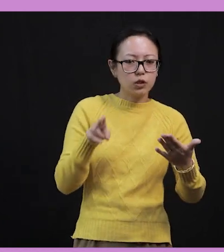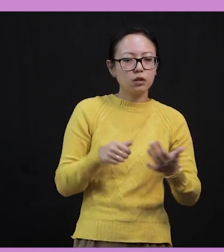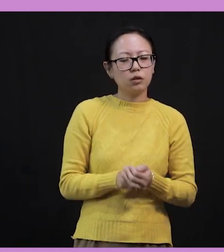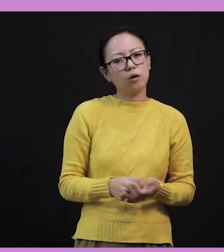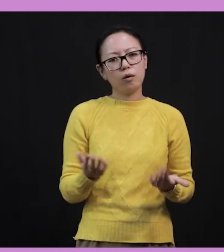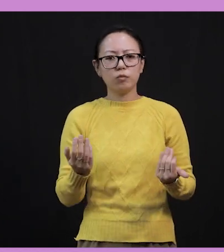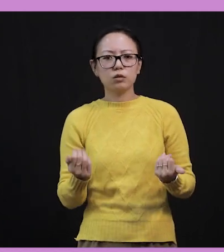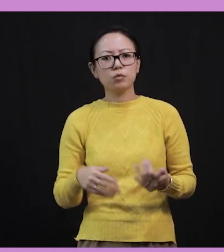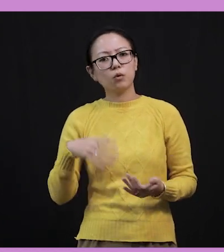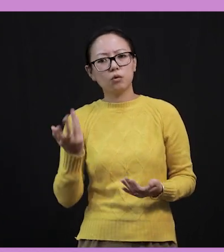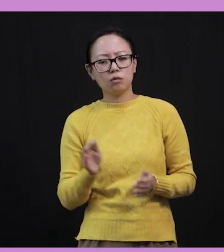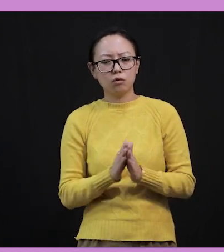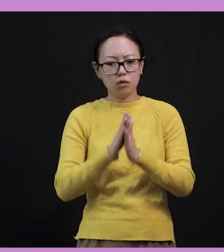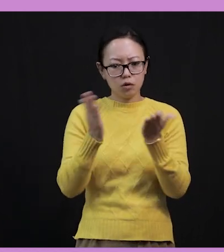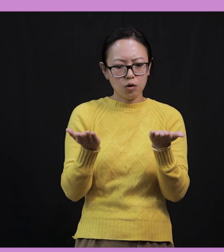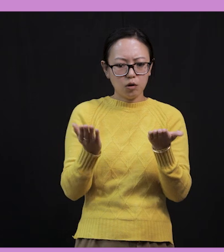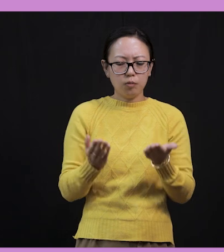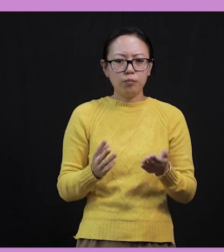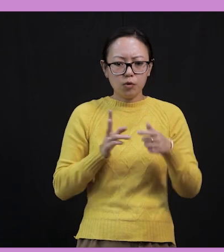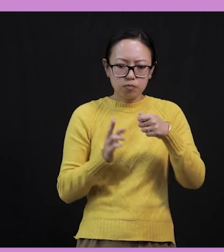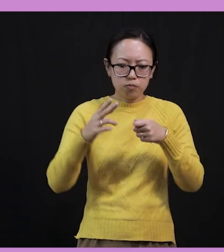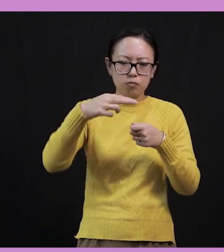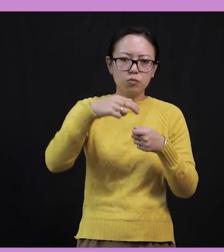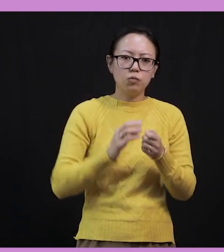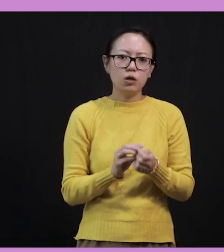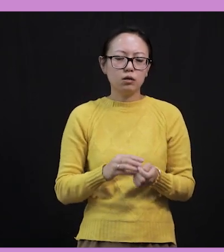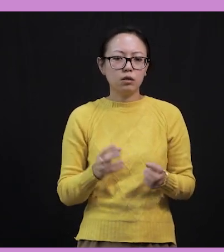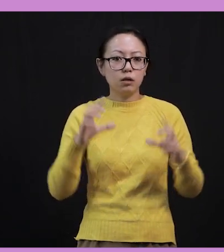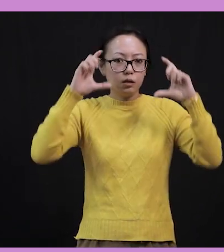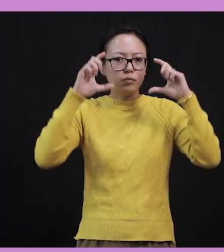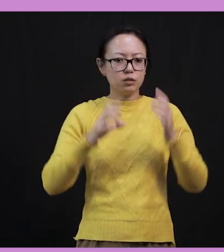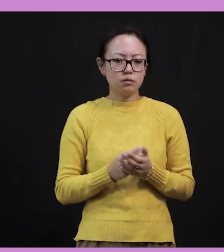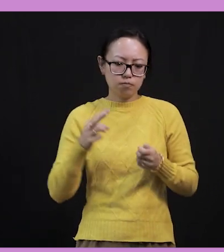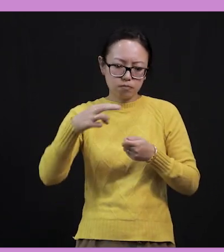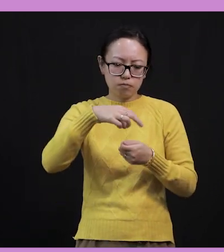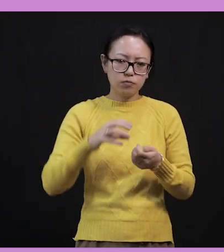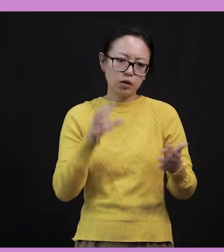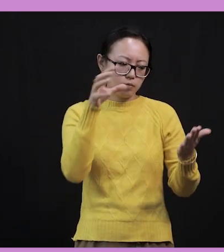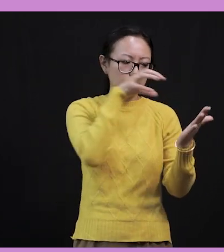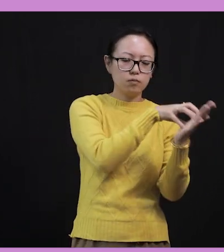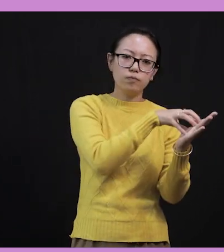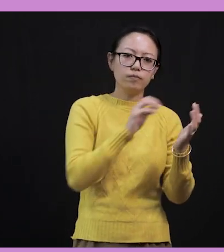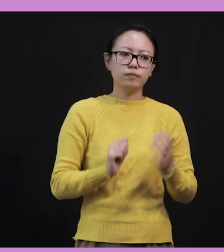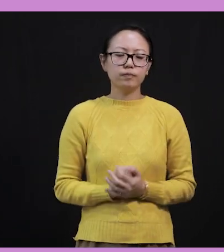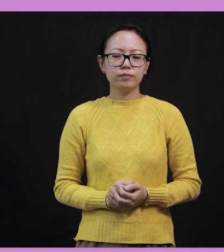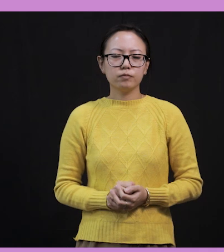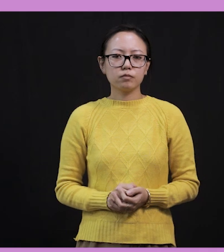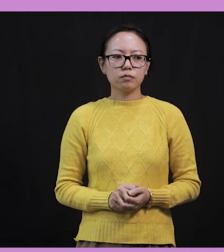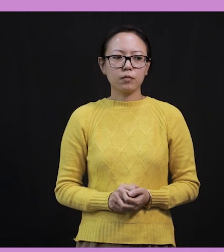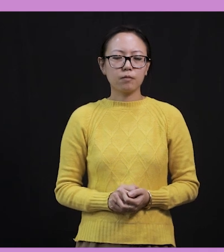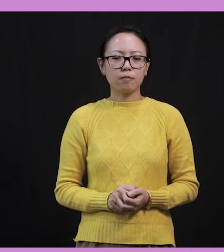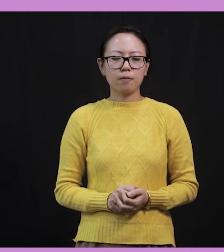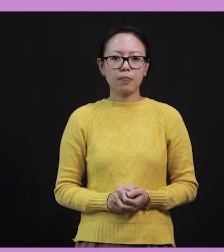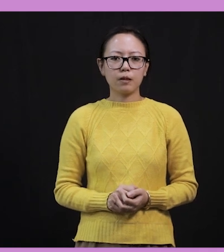can cut and paste those pictures. So you'll get an idea about snakes,